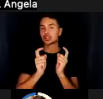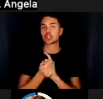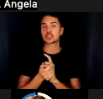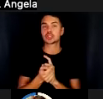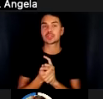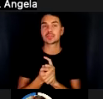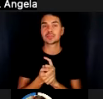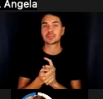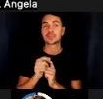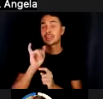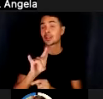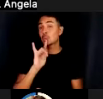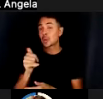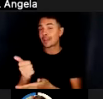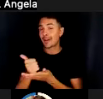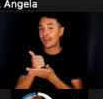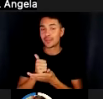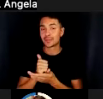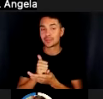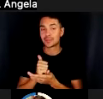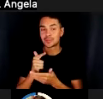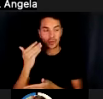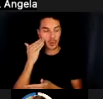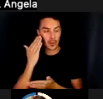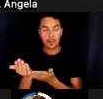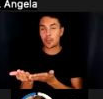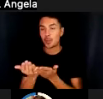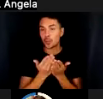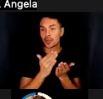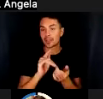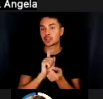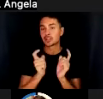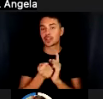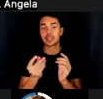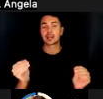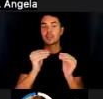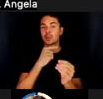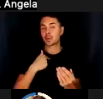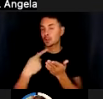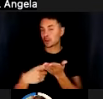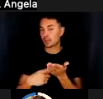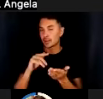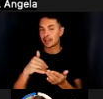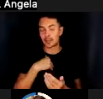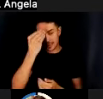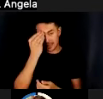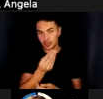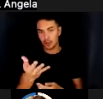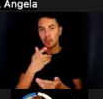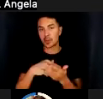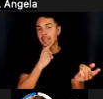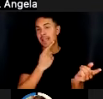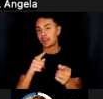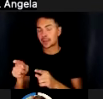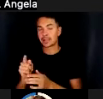I think that's really what helps to bring that change. And the more we talk about it, and the more we let folks know what's happening, and